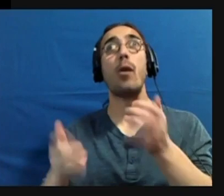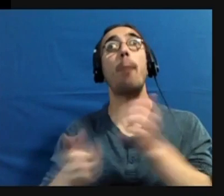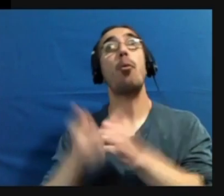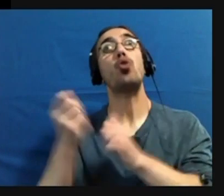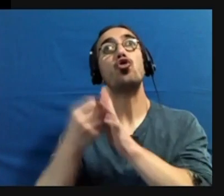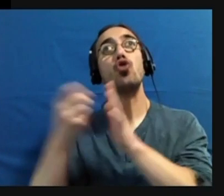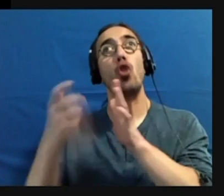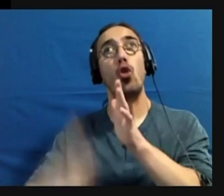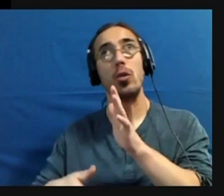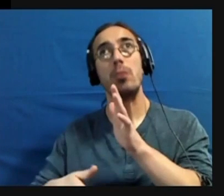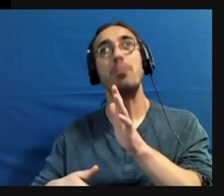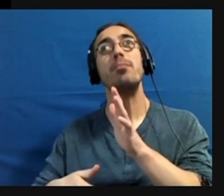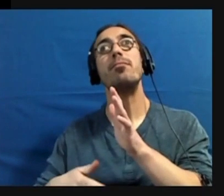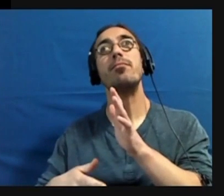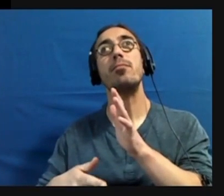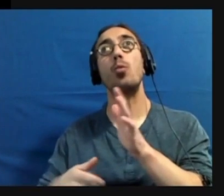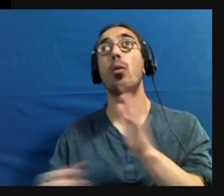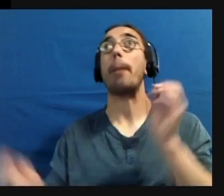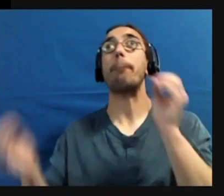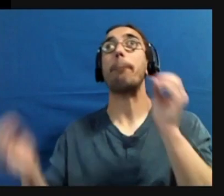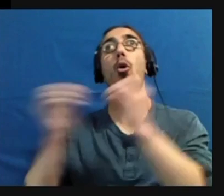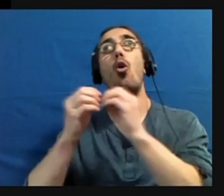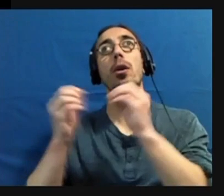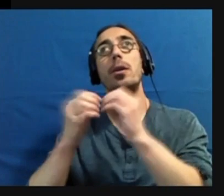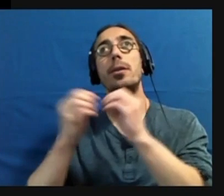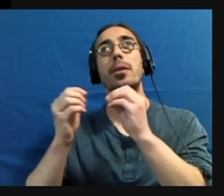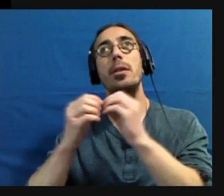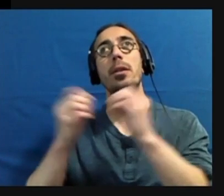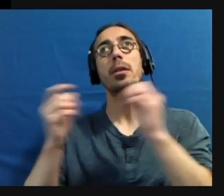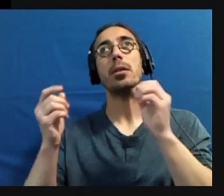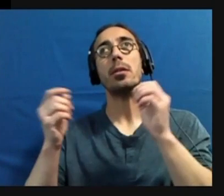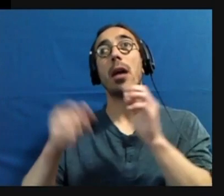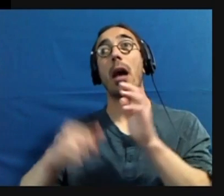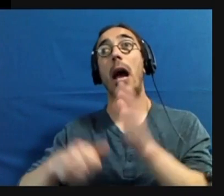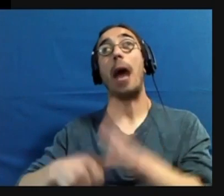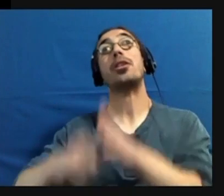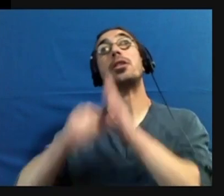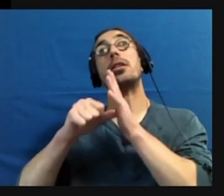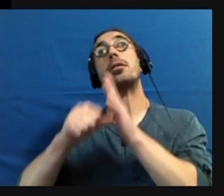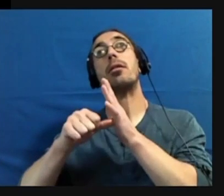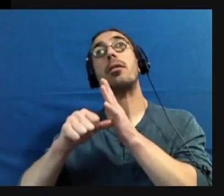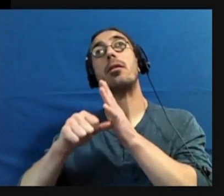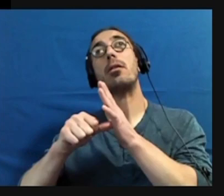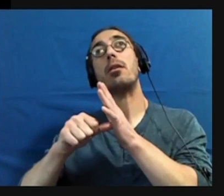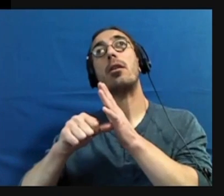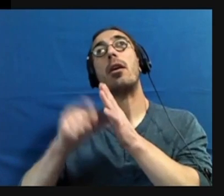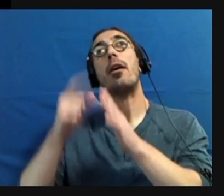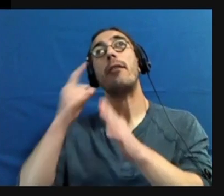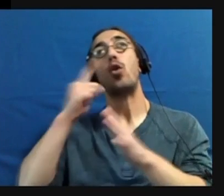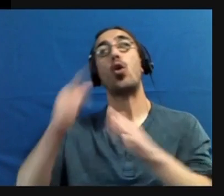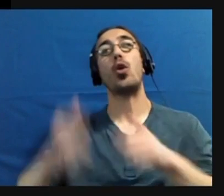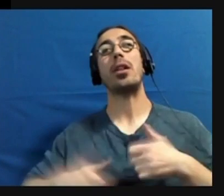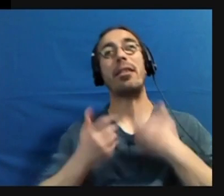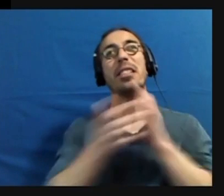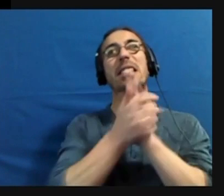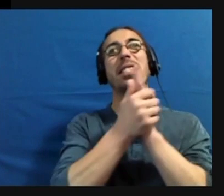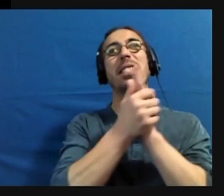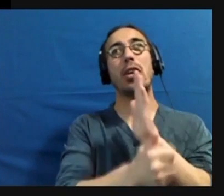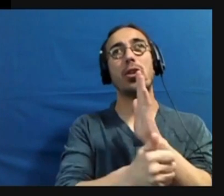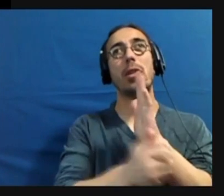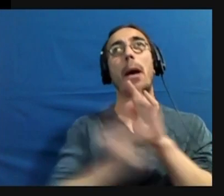with a much heavier emphasis on life skills. And I